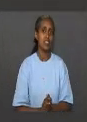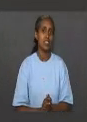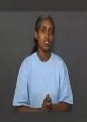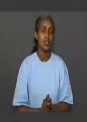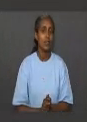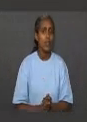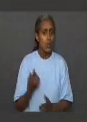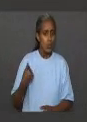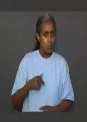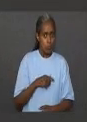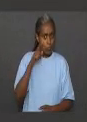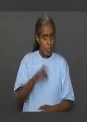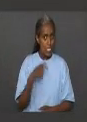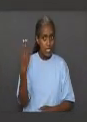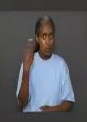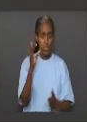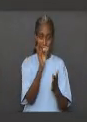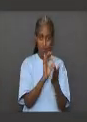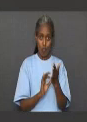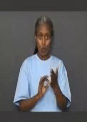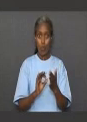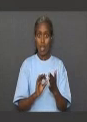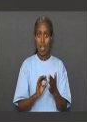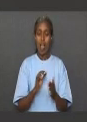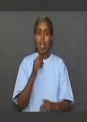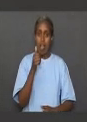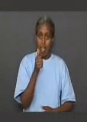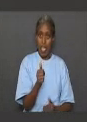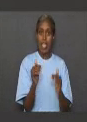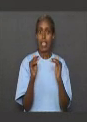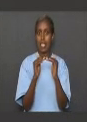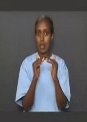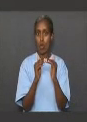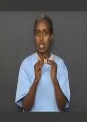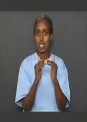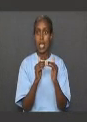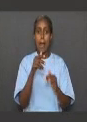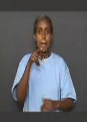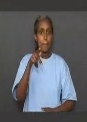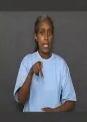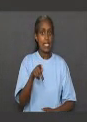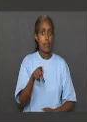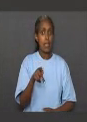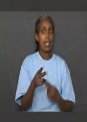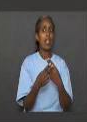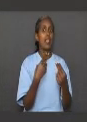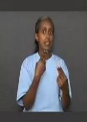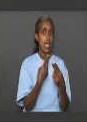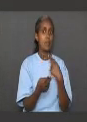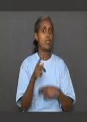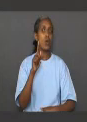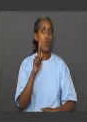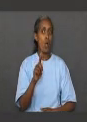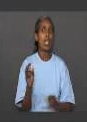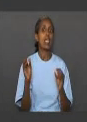We must use the formula amount A equals principal times